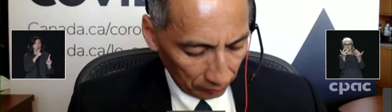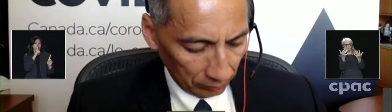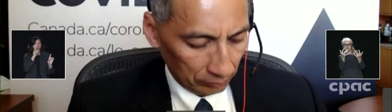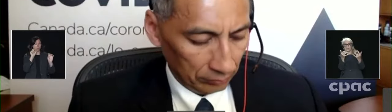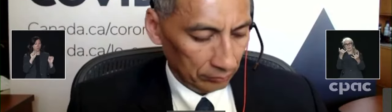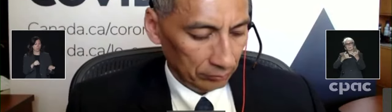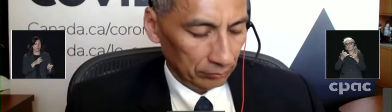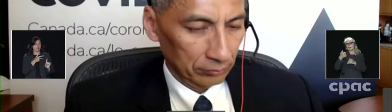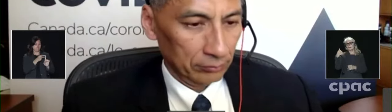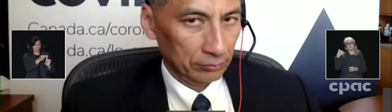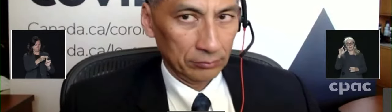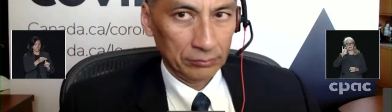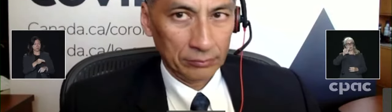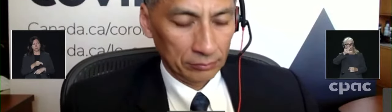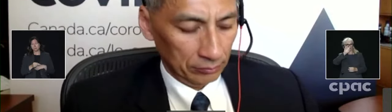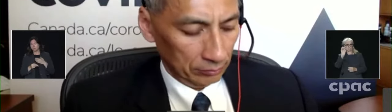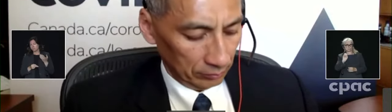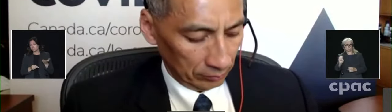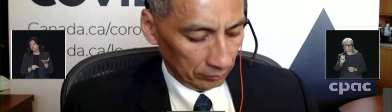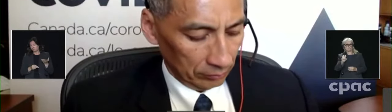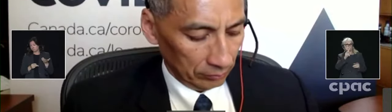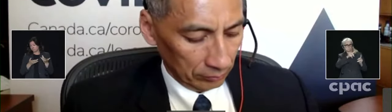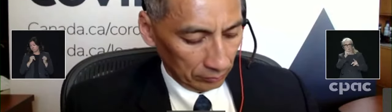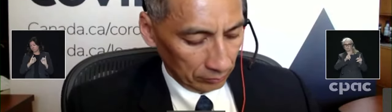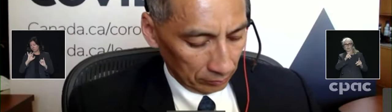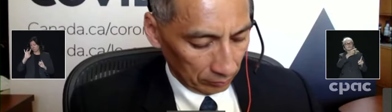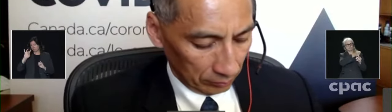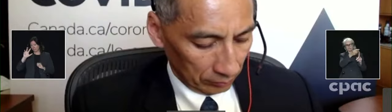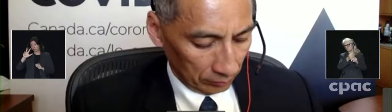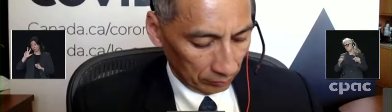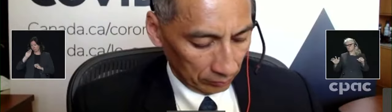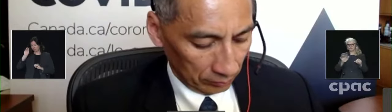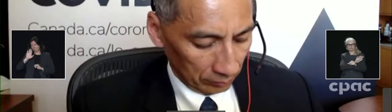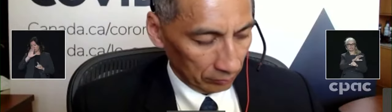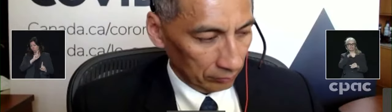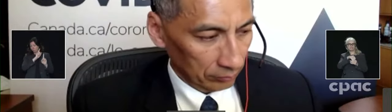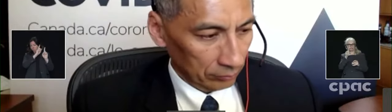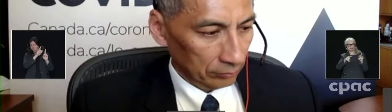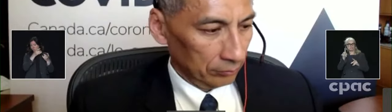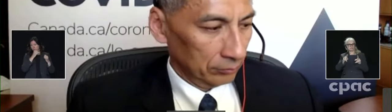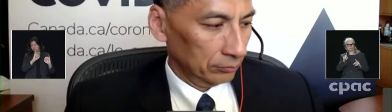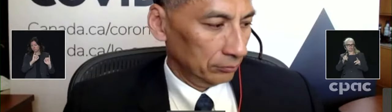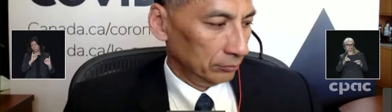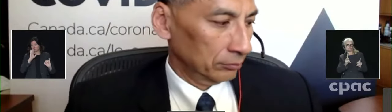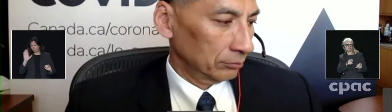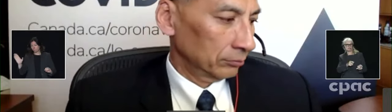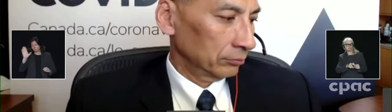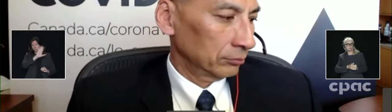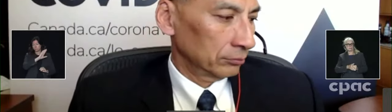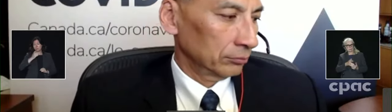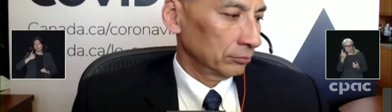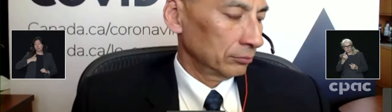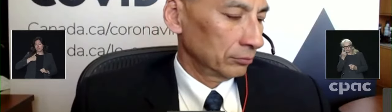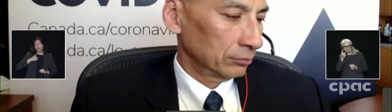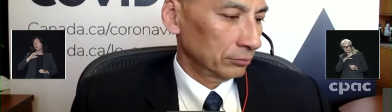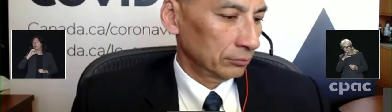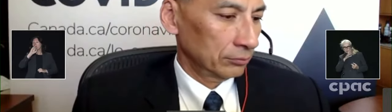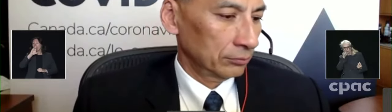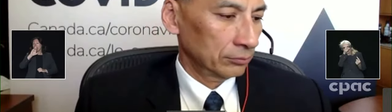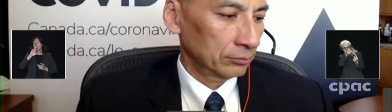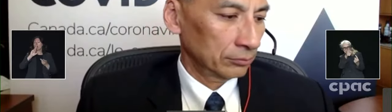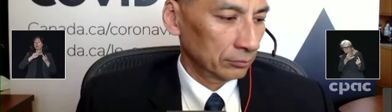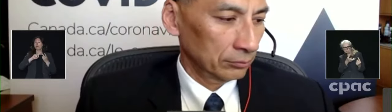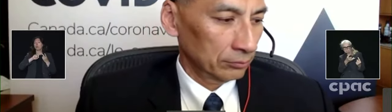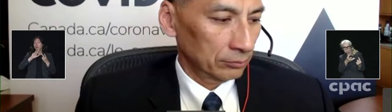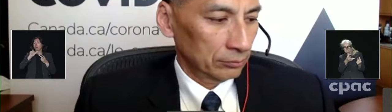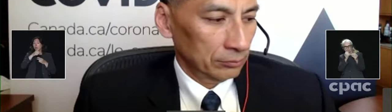people. Can you please tell me if that is still the target that Canada has, or as